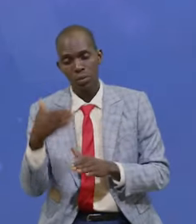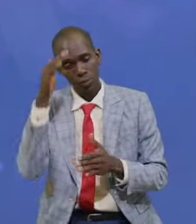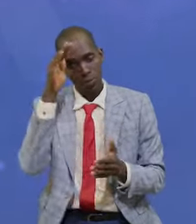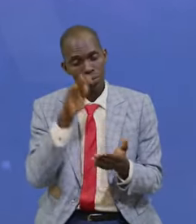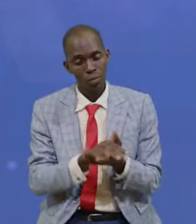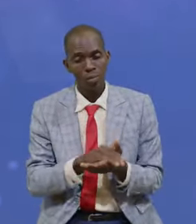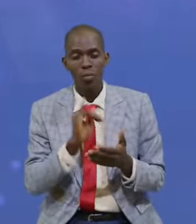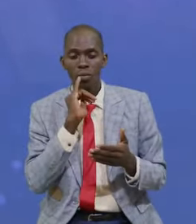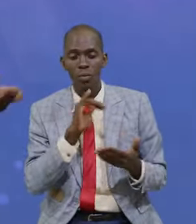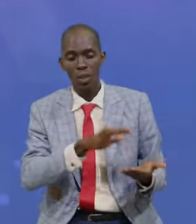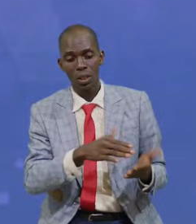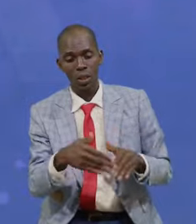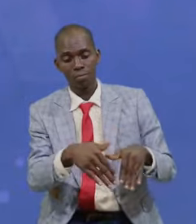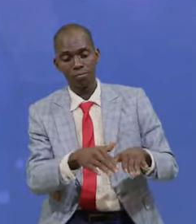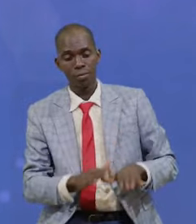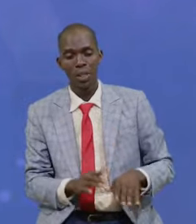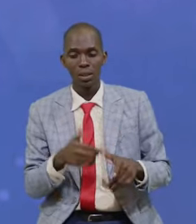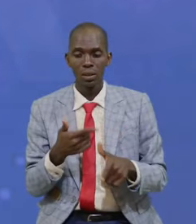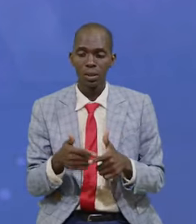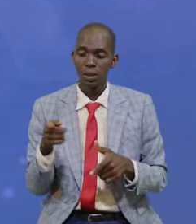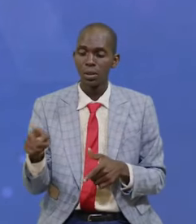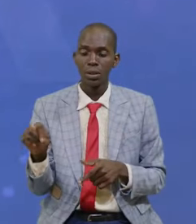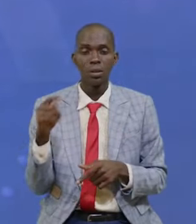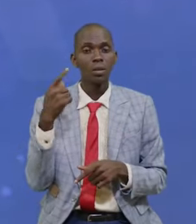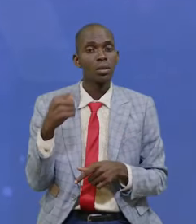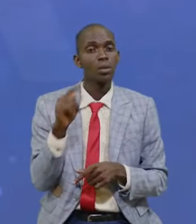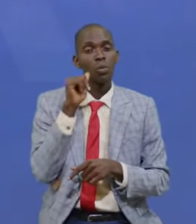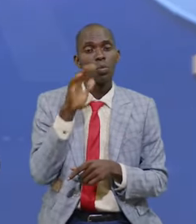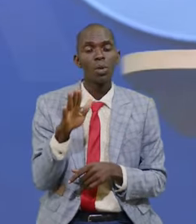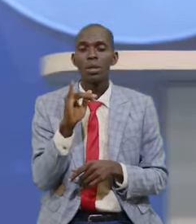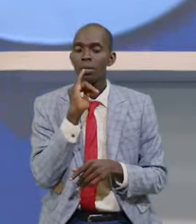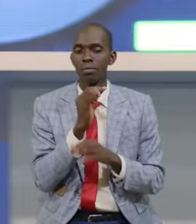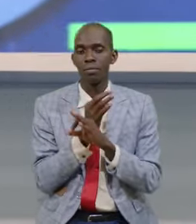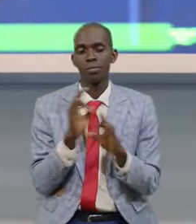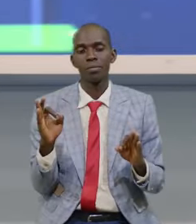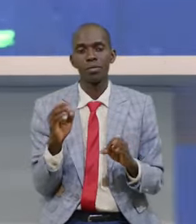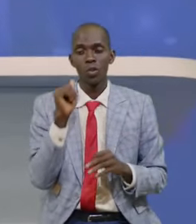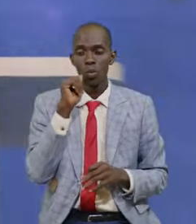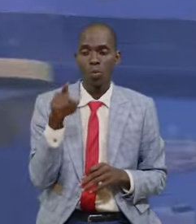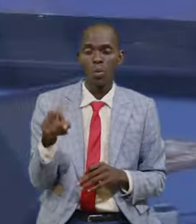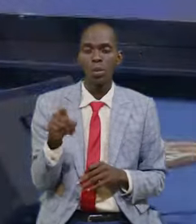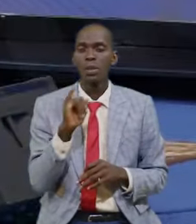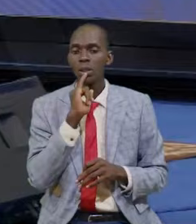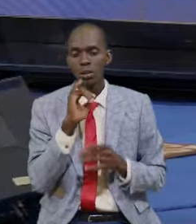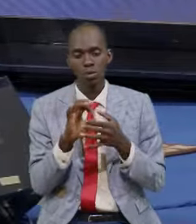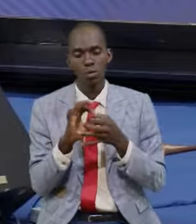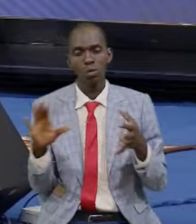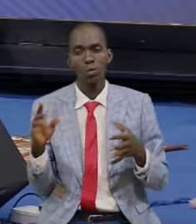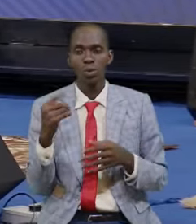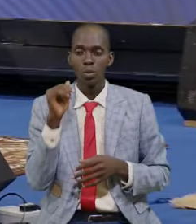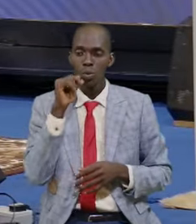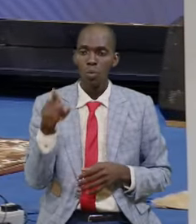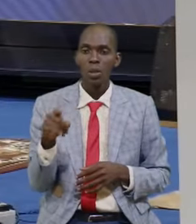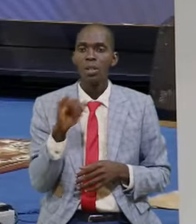gone, now she is free. She is loosed. She